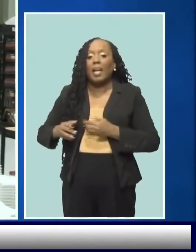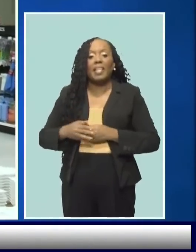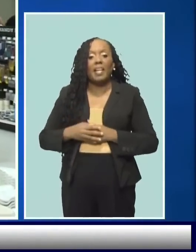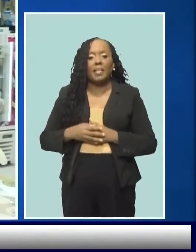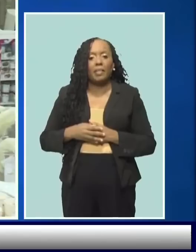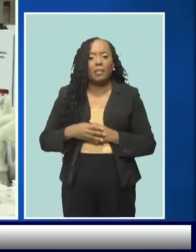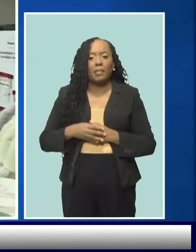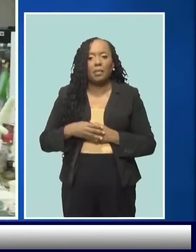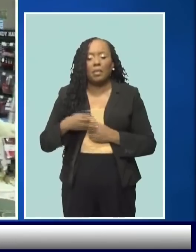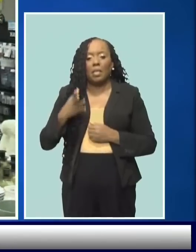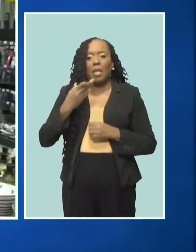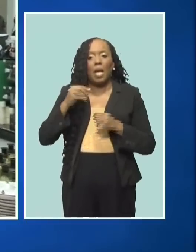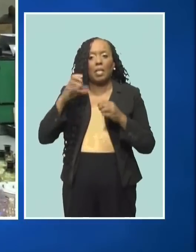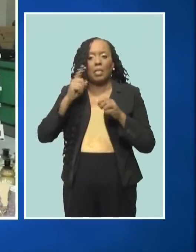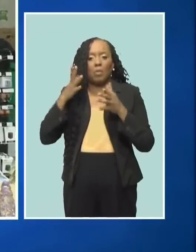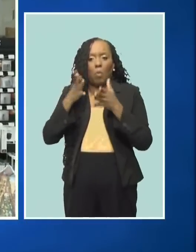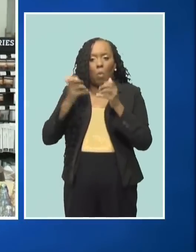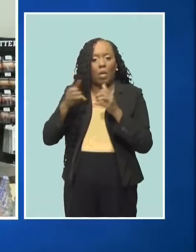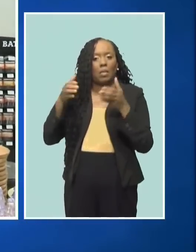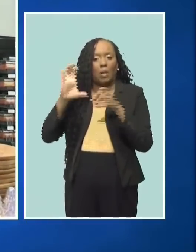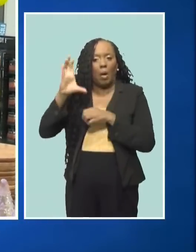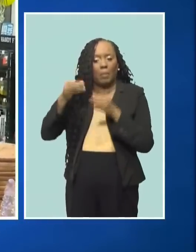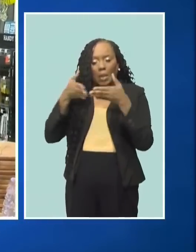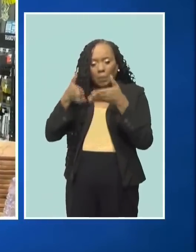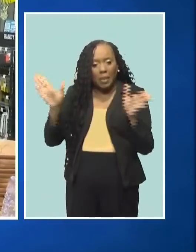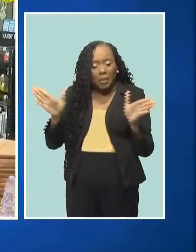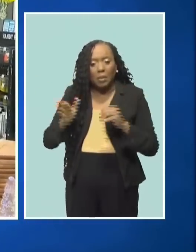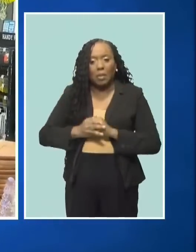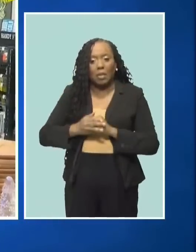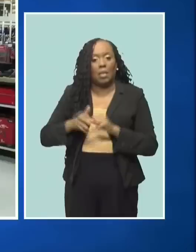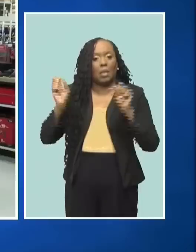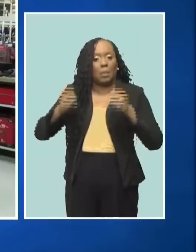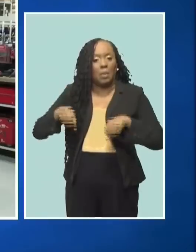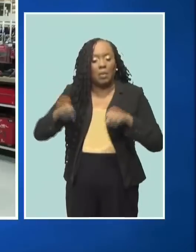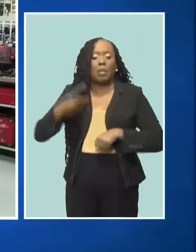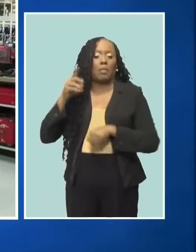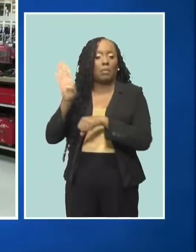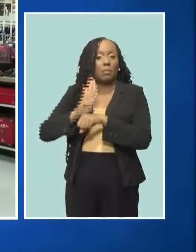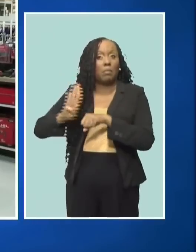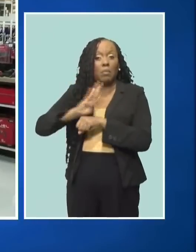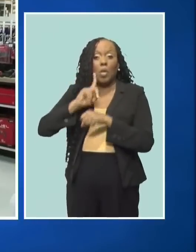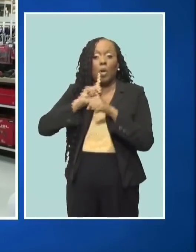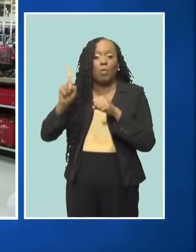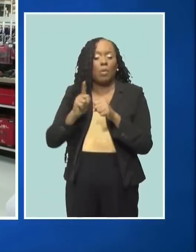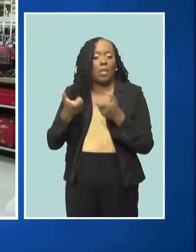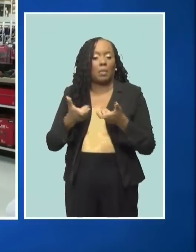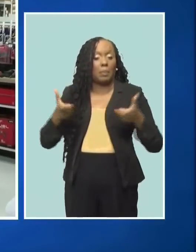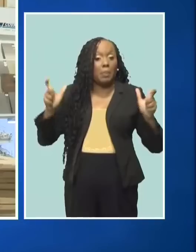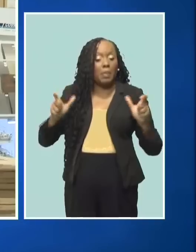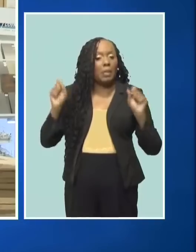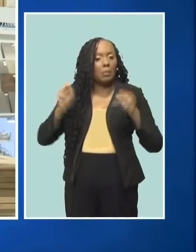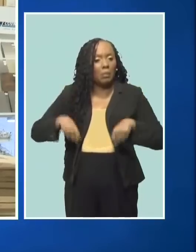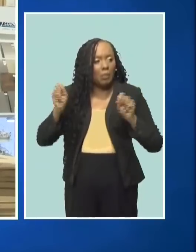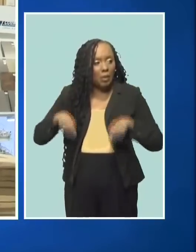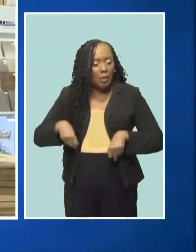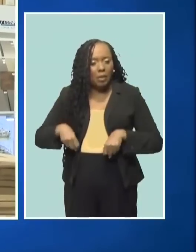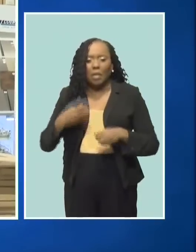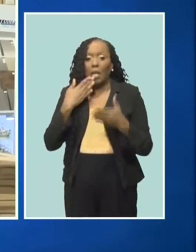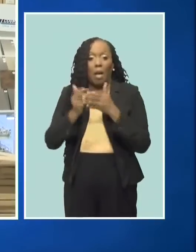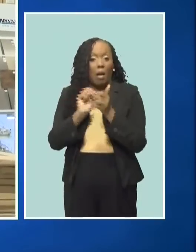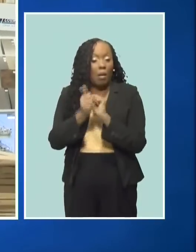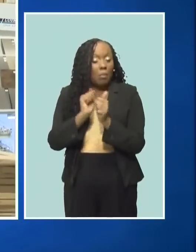the opportunities for their company's expansion. He says the potential of Barbados is huge, and although there is good